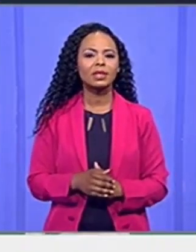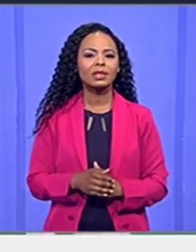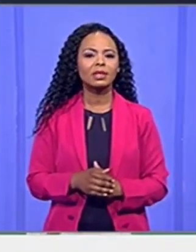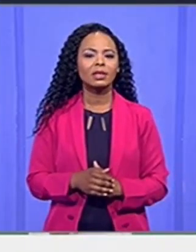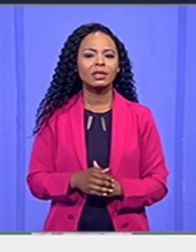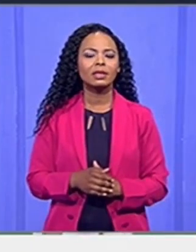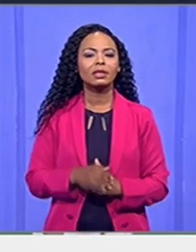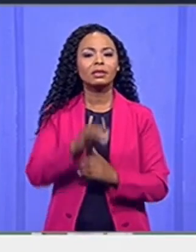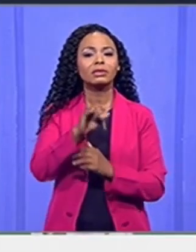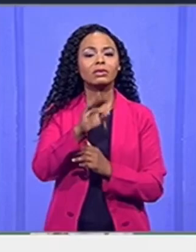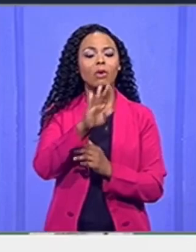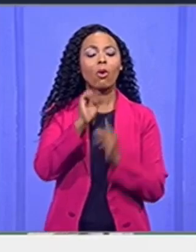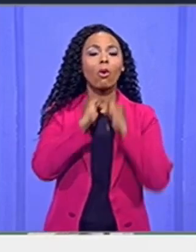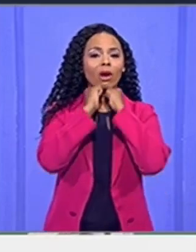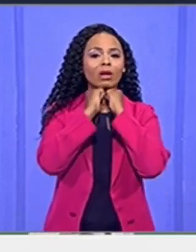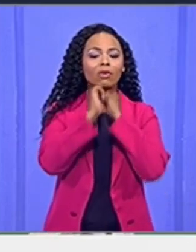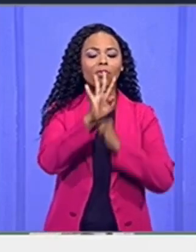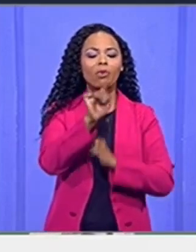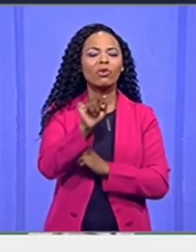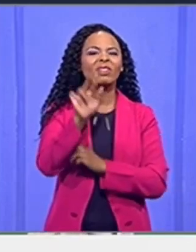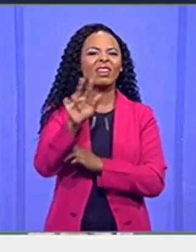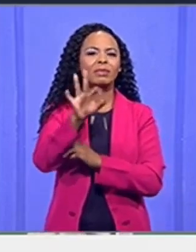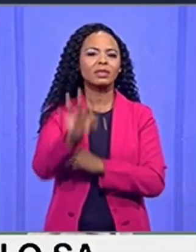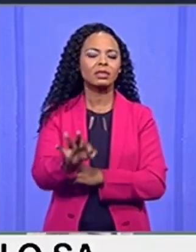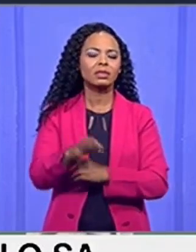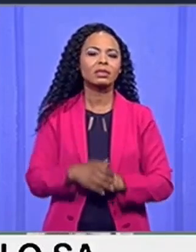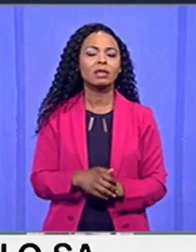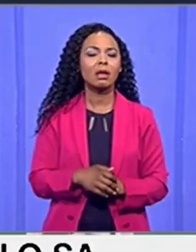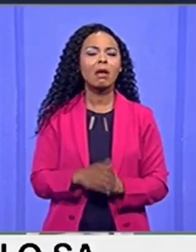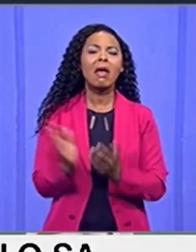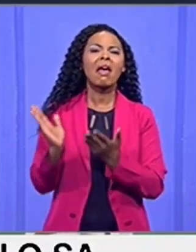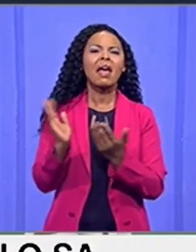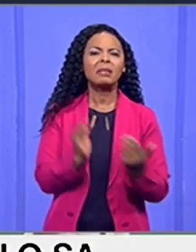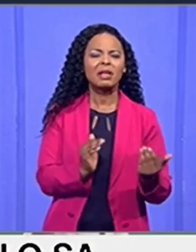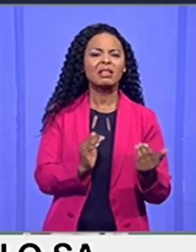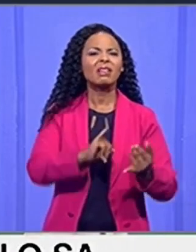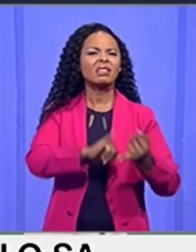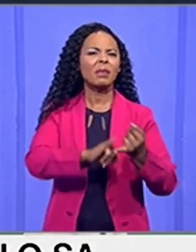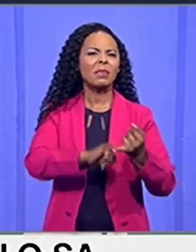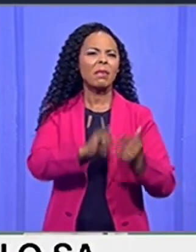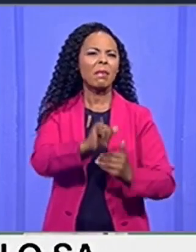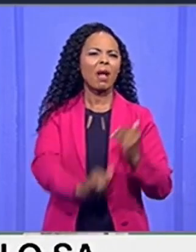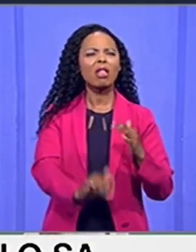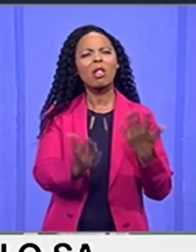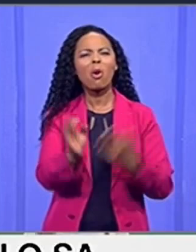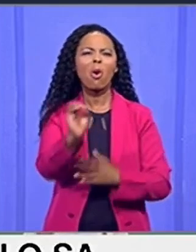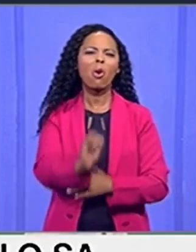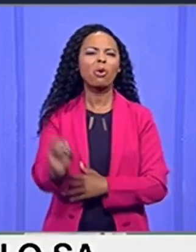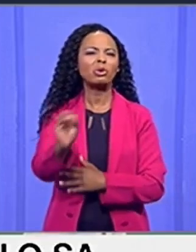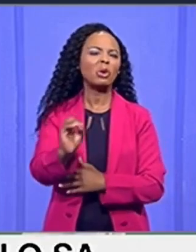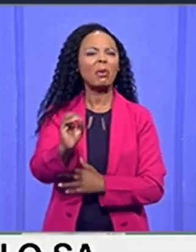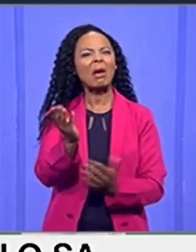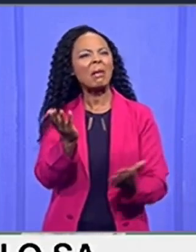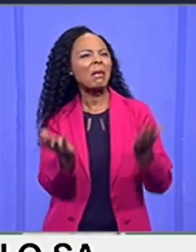August reading was 4.8%. And we expect that the September and October readings might